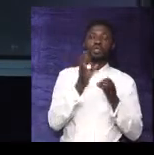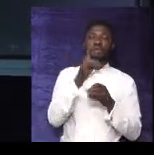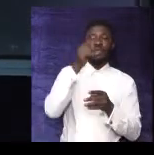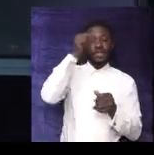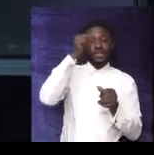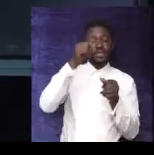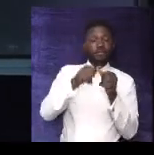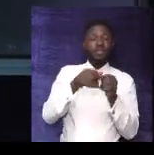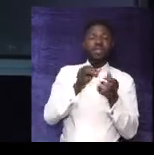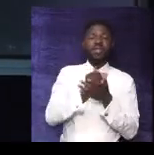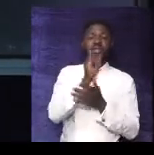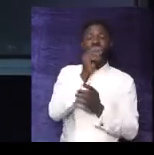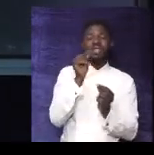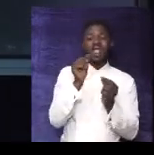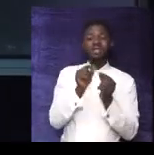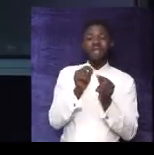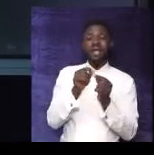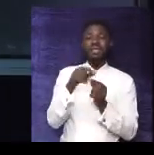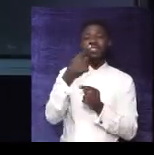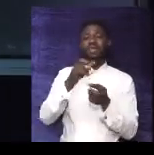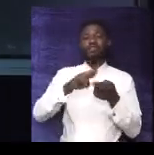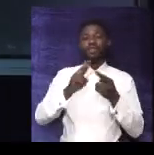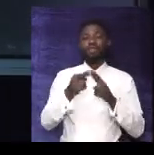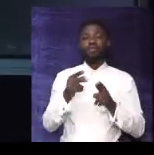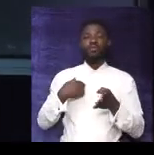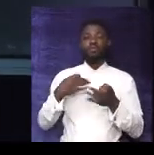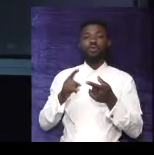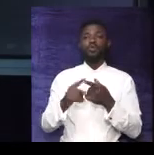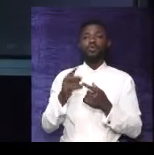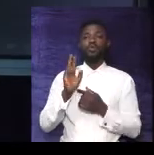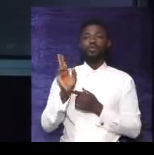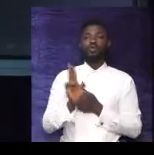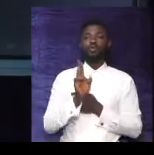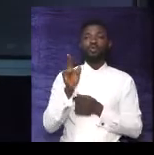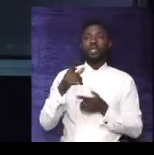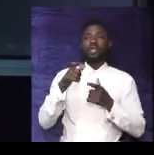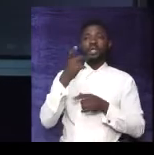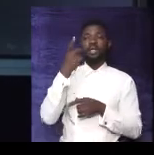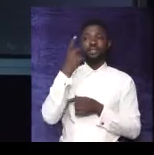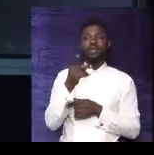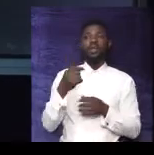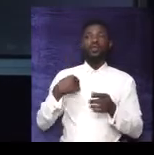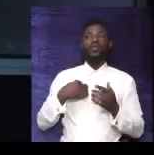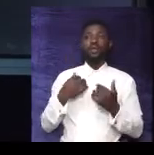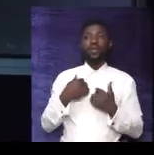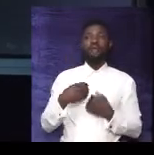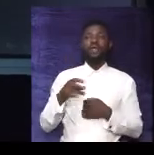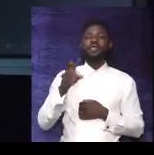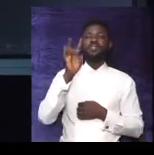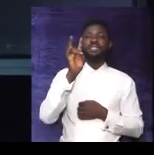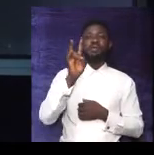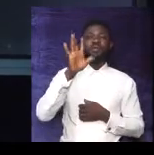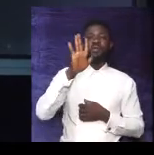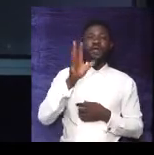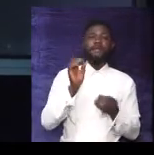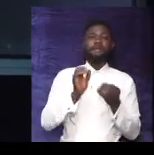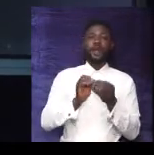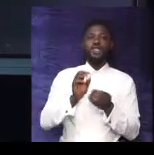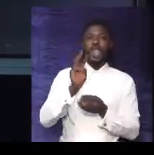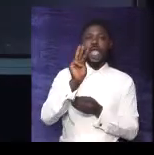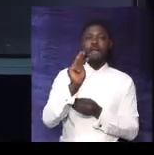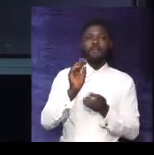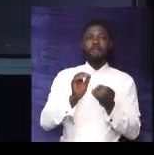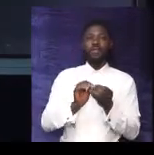degrees, if you remember. So that's exactly the relationship that we are going to use. So let's see that in action. So we have